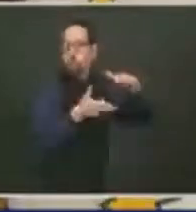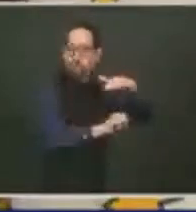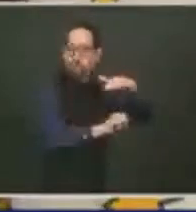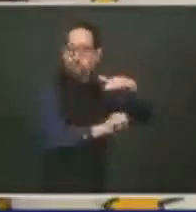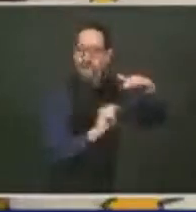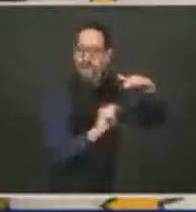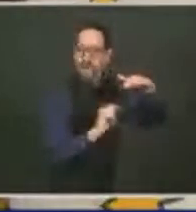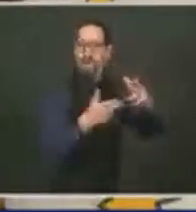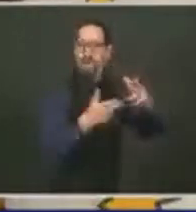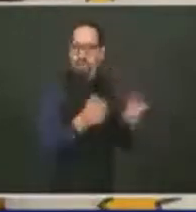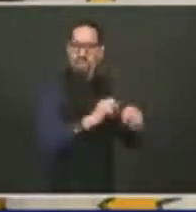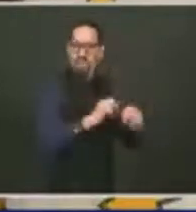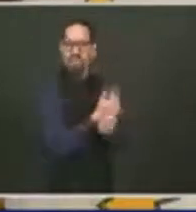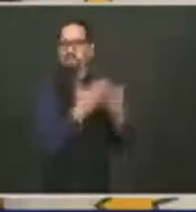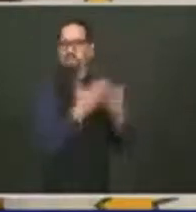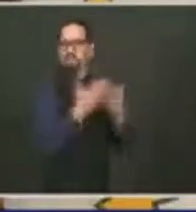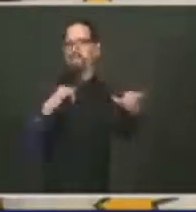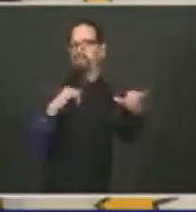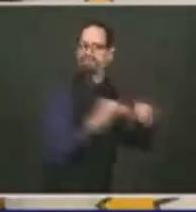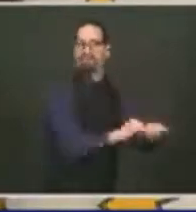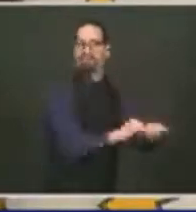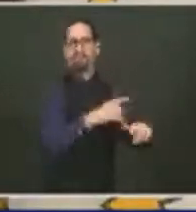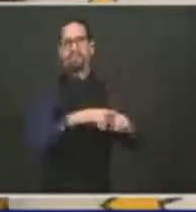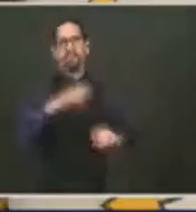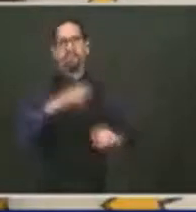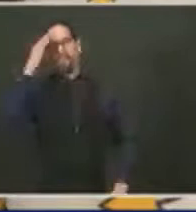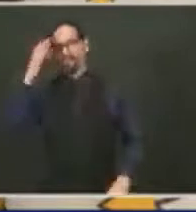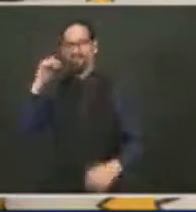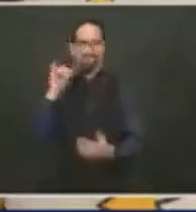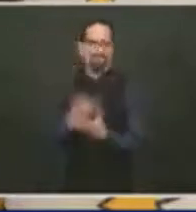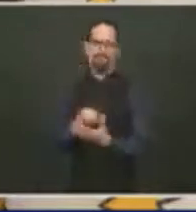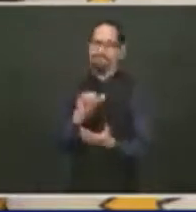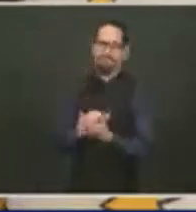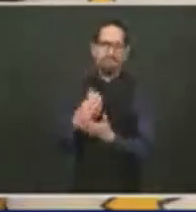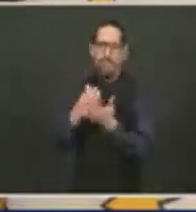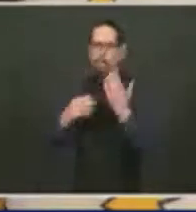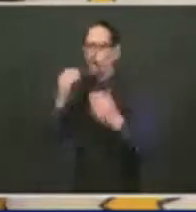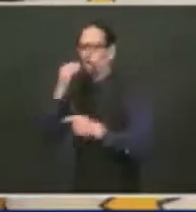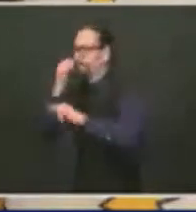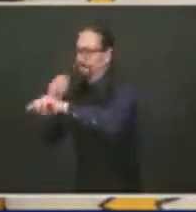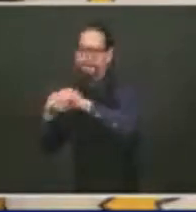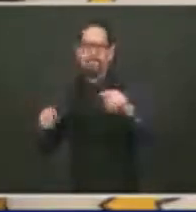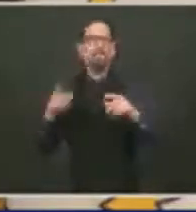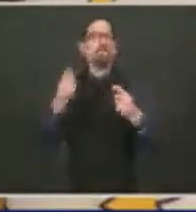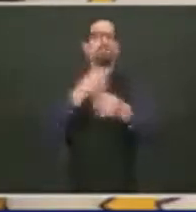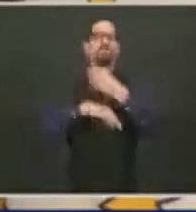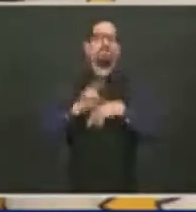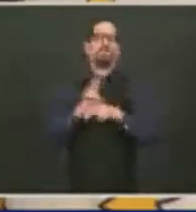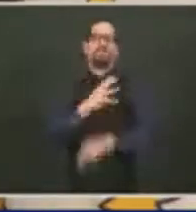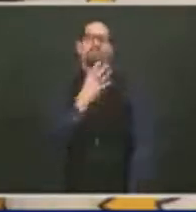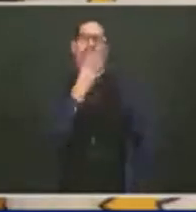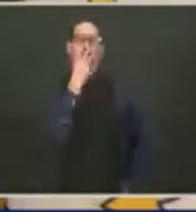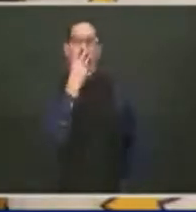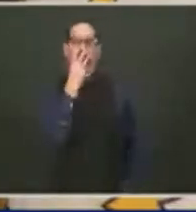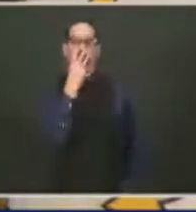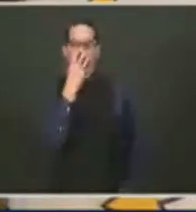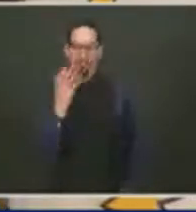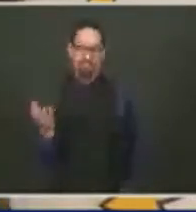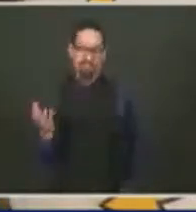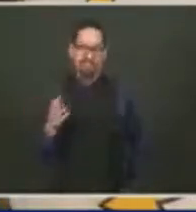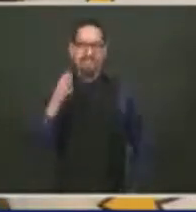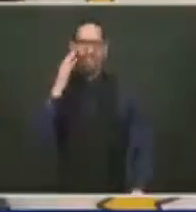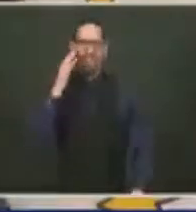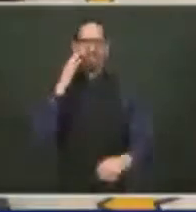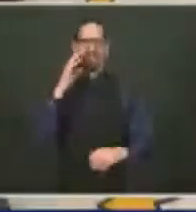house is a way to protect your family. So it sounds kind of depressing what I'm talking about. Christmas sounds a little bit different, but you know, I was